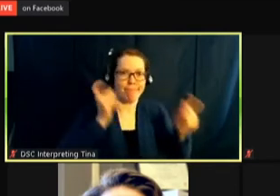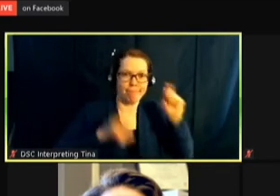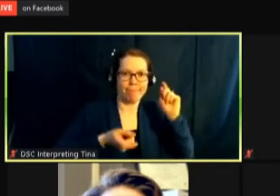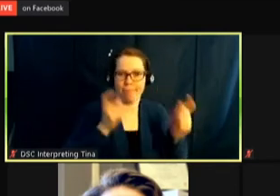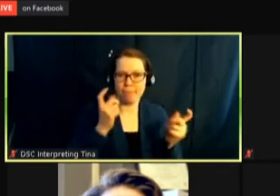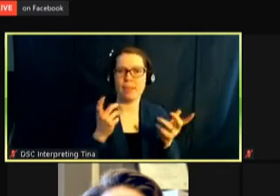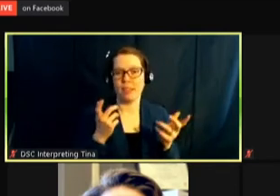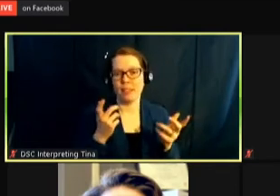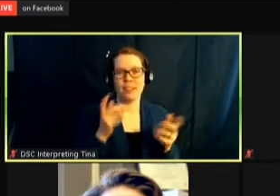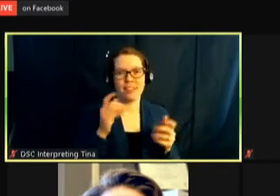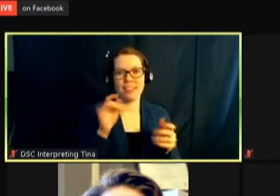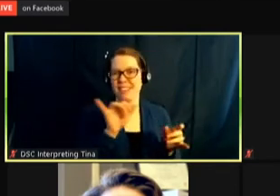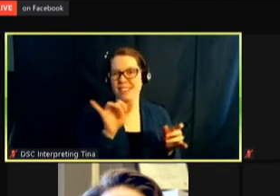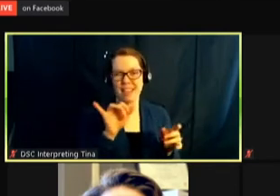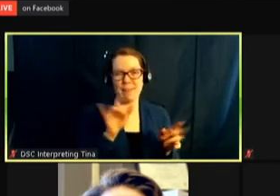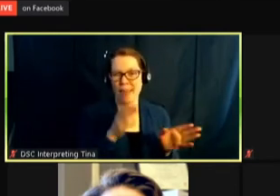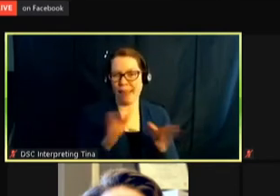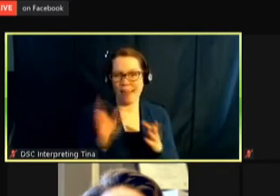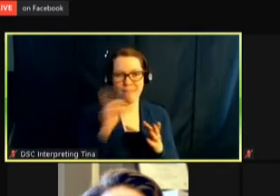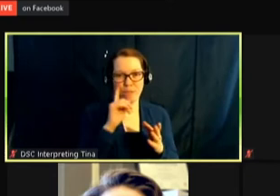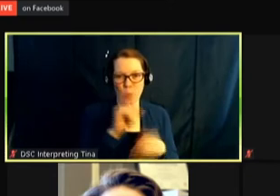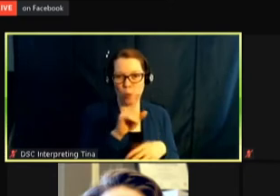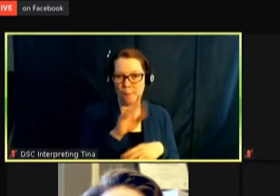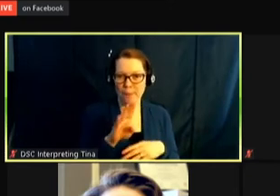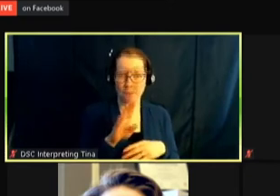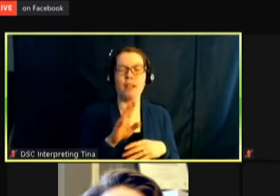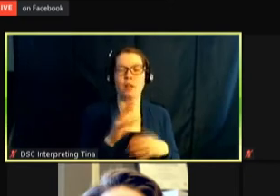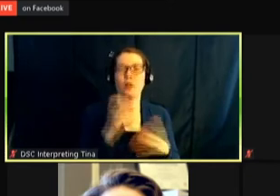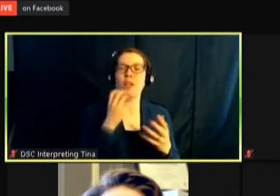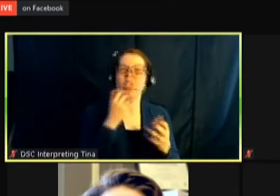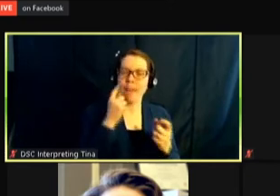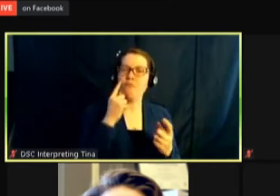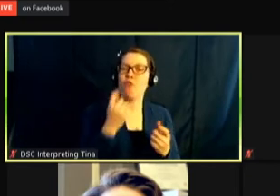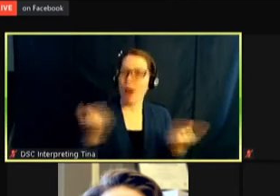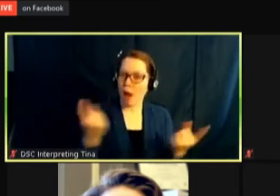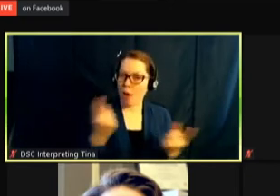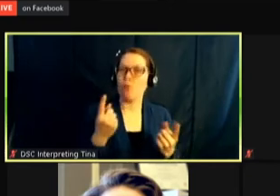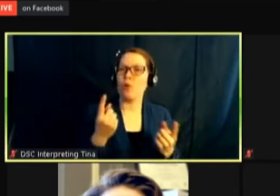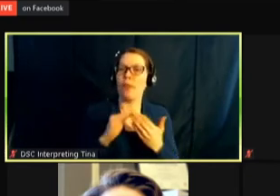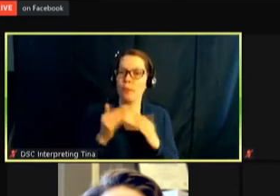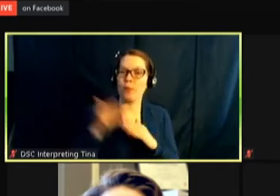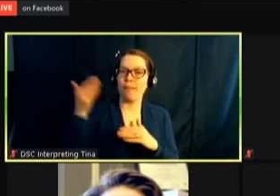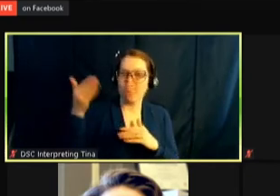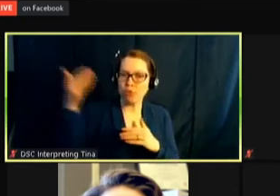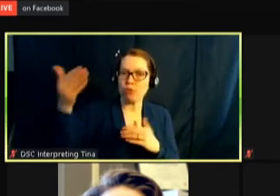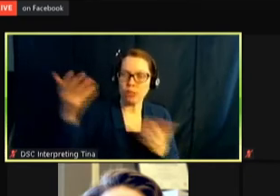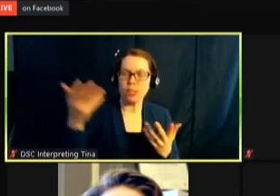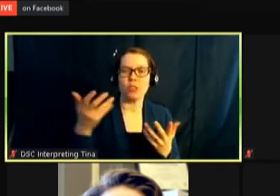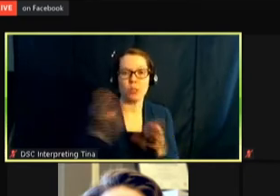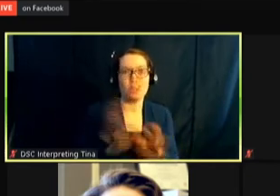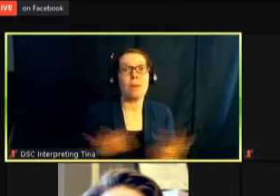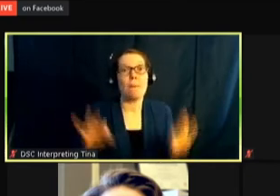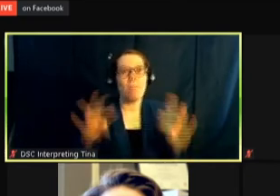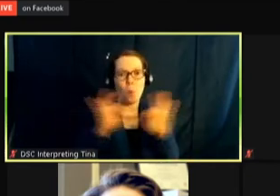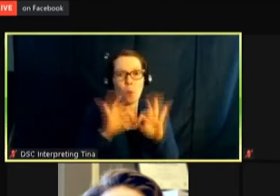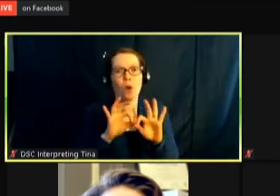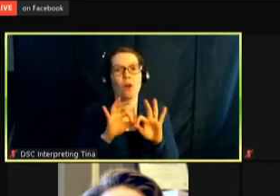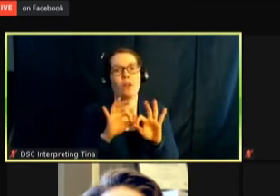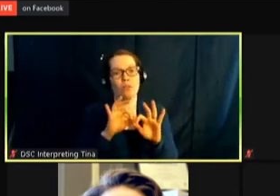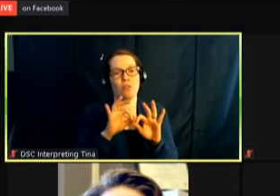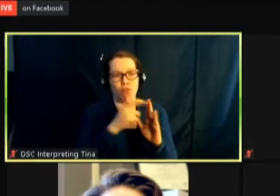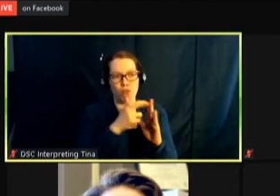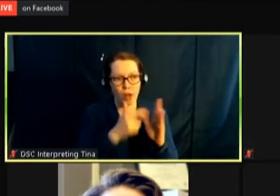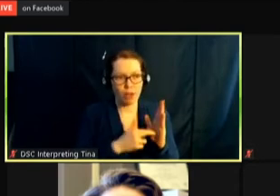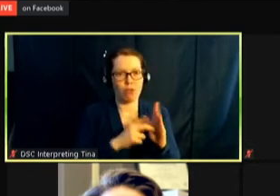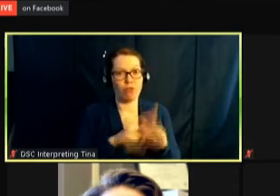vaccination, because that's what we care about right now, but we're going to care about everybody in the community eventually. So that's, again, that's why it's so important for us to get that pre-registration up